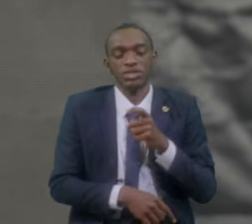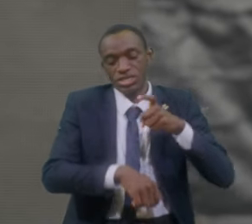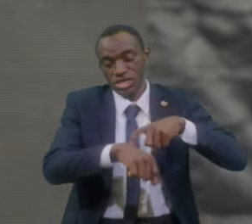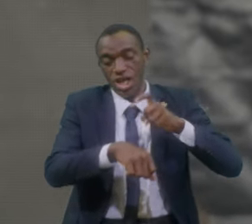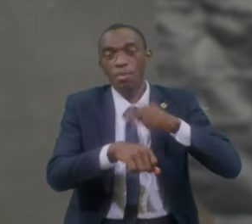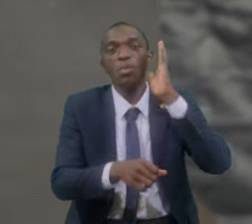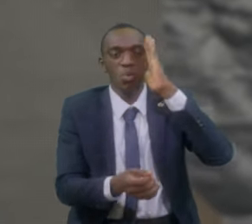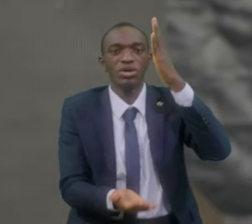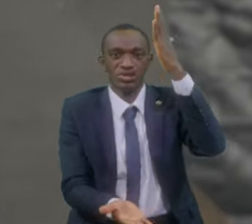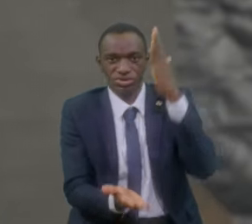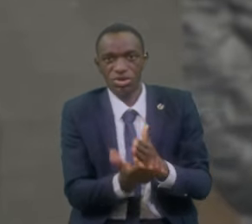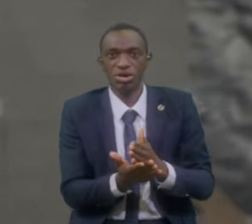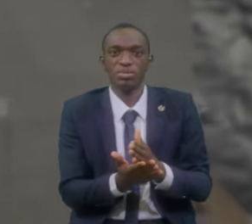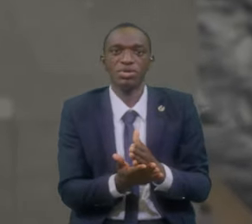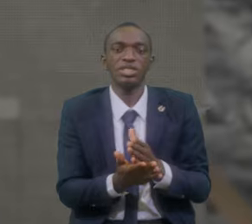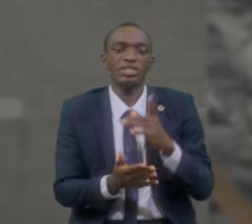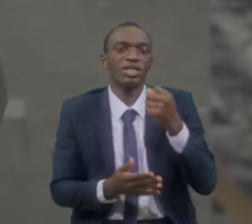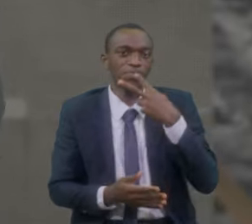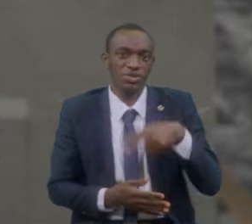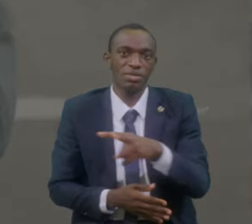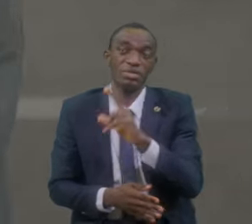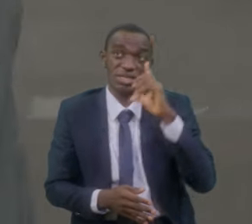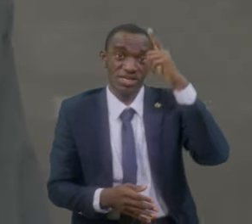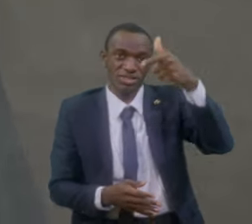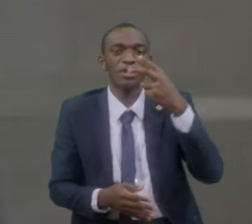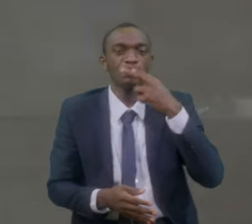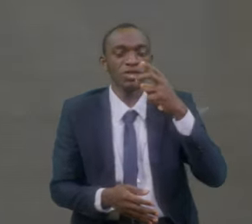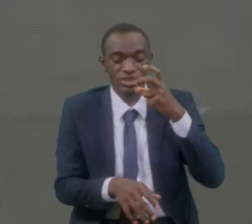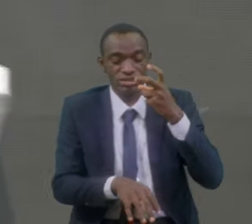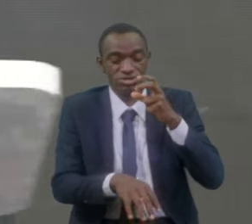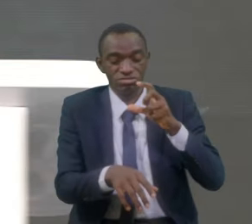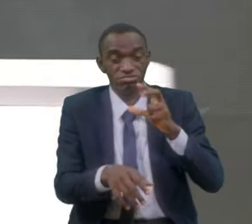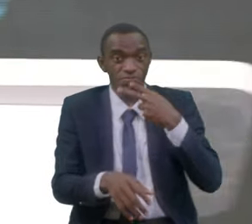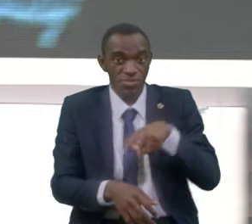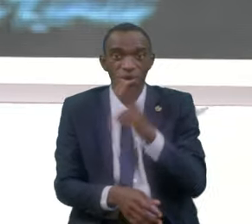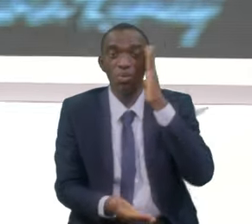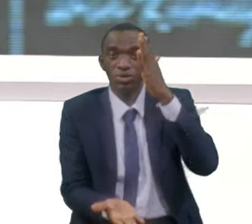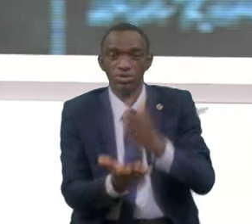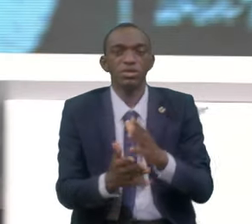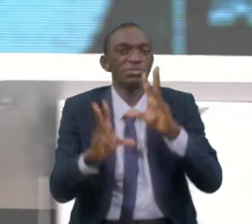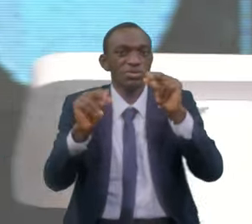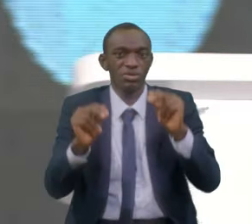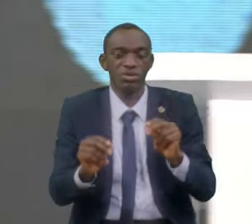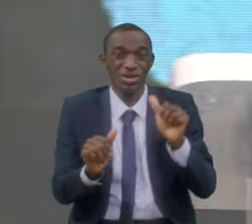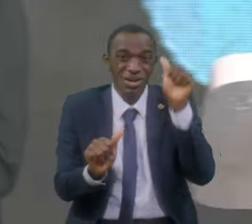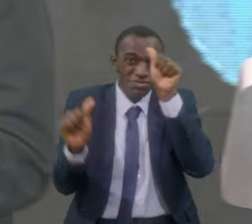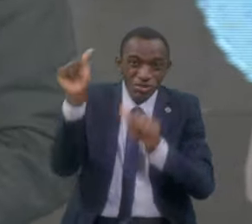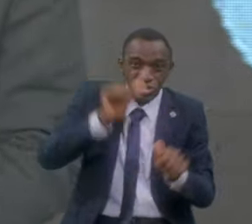stop the serpents. No, serpents don't stop. Afflictions don't